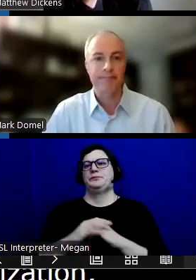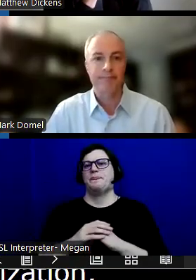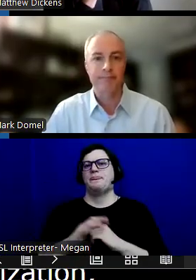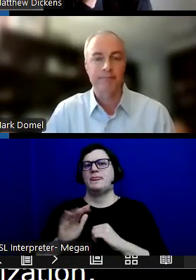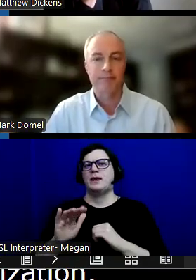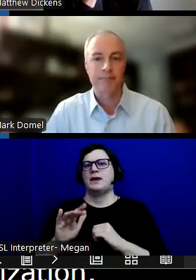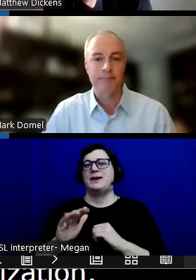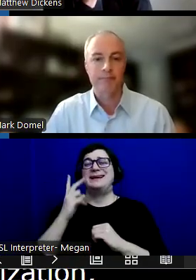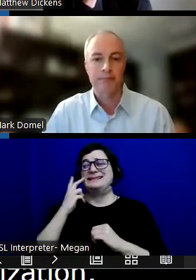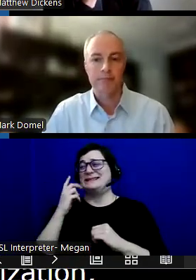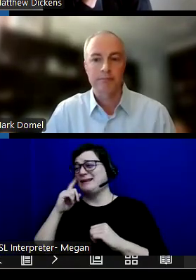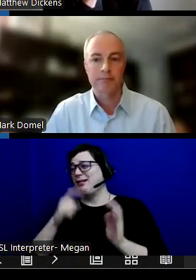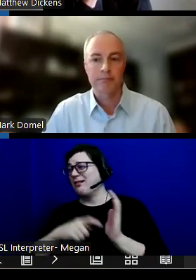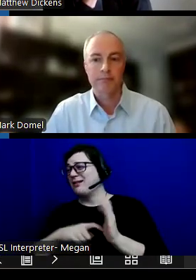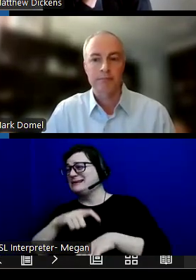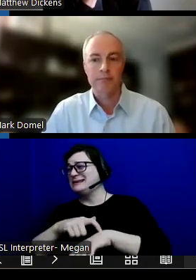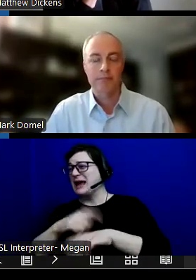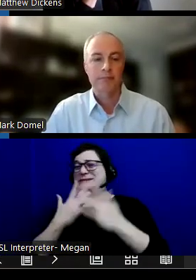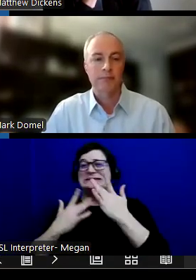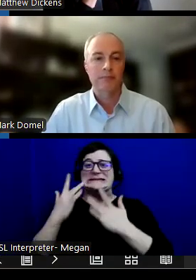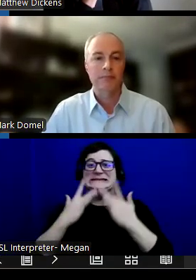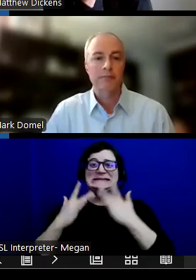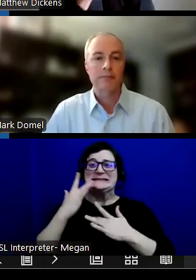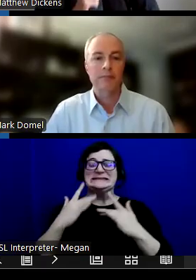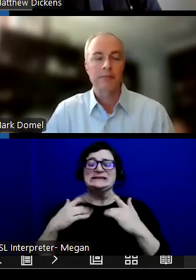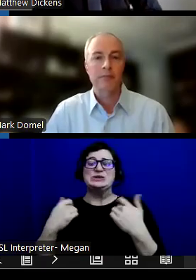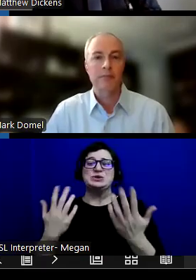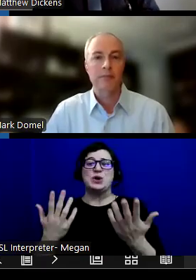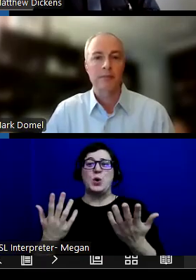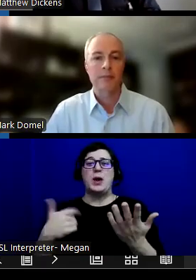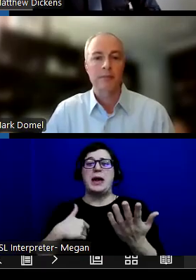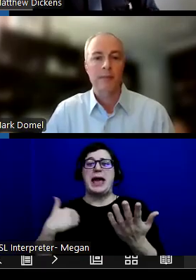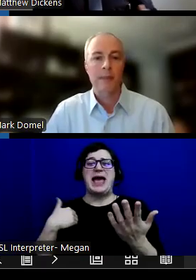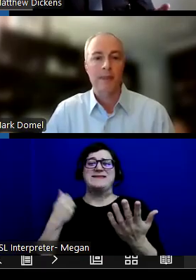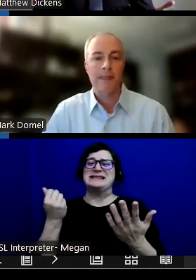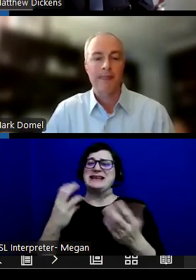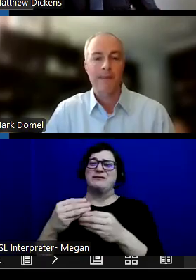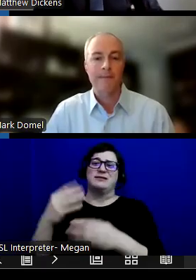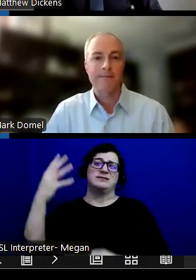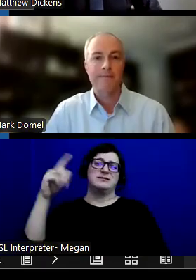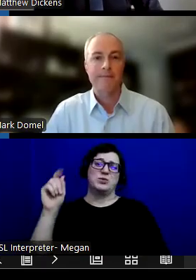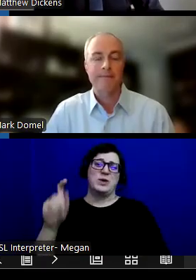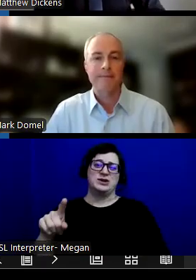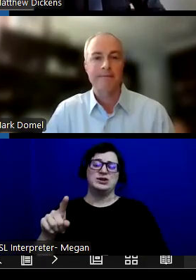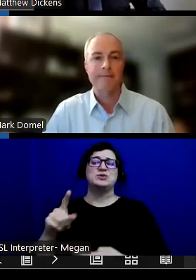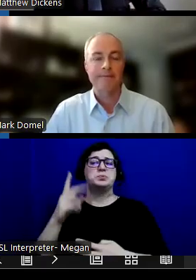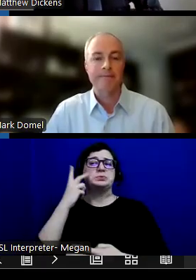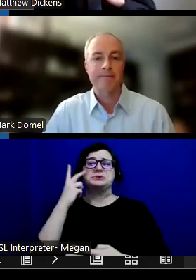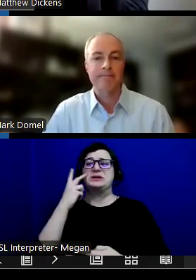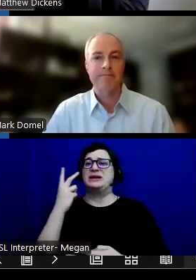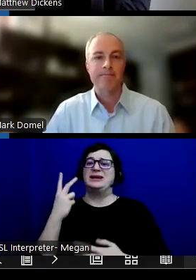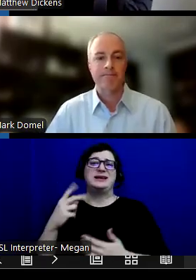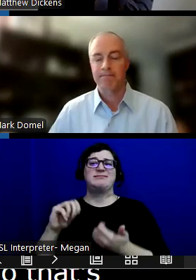I see we're running down to just the last few minutes. So I've got several more questions though, so we'll just see what we can get